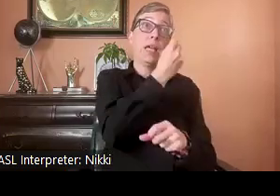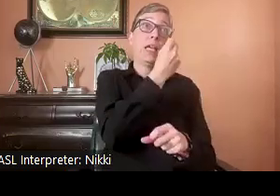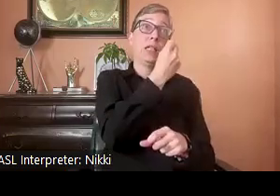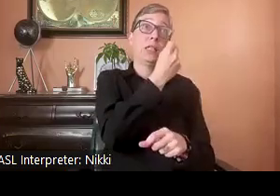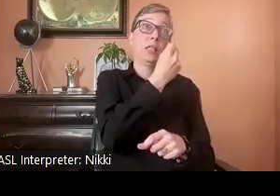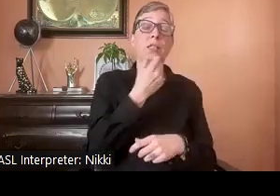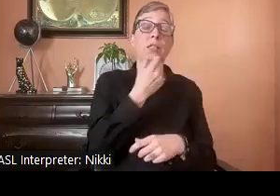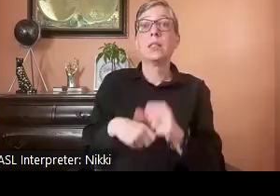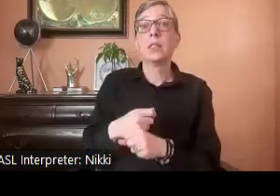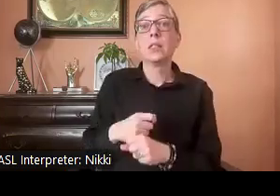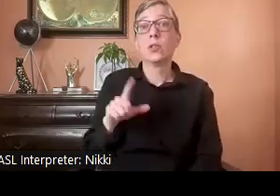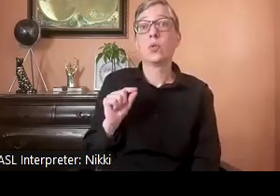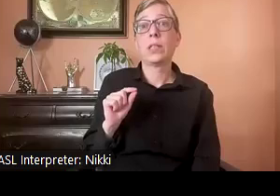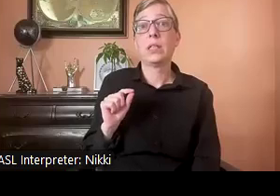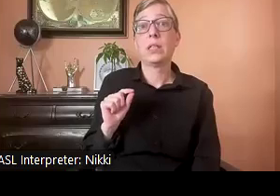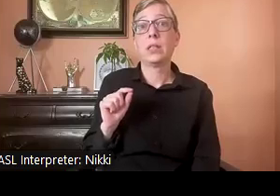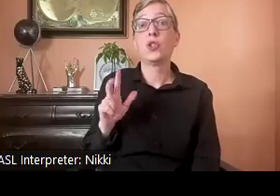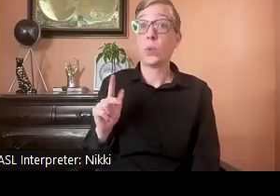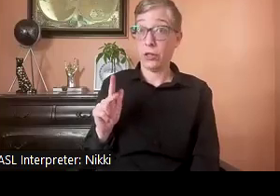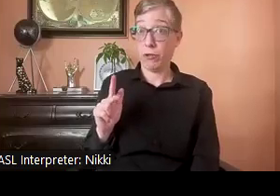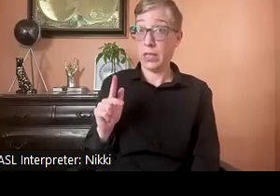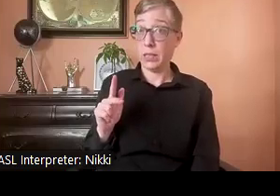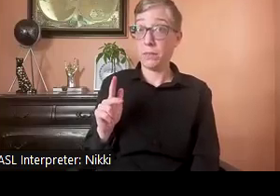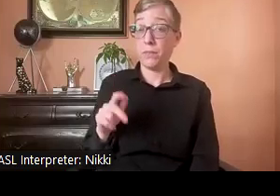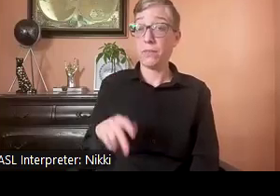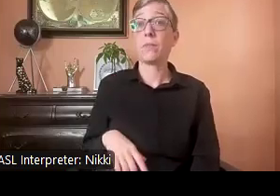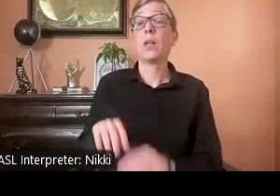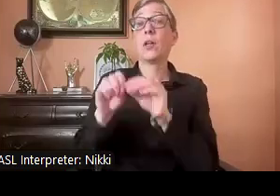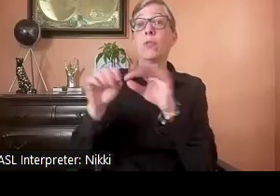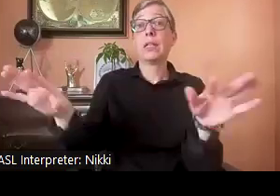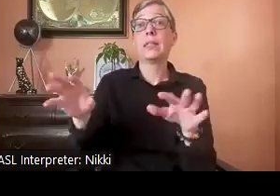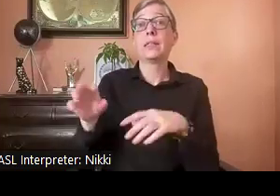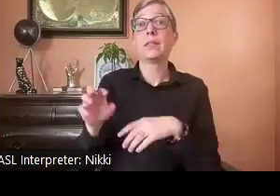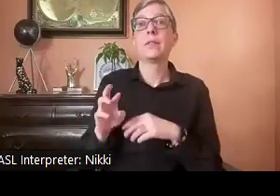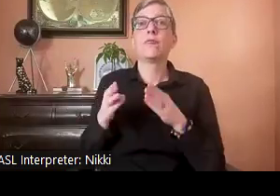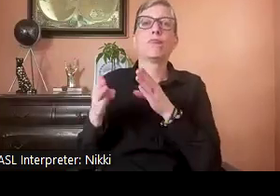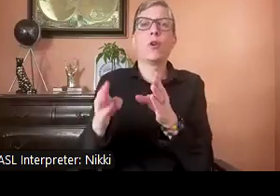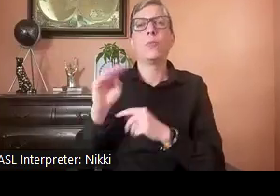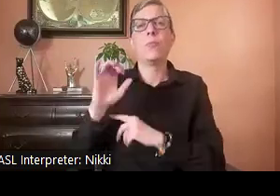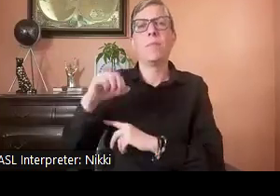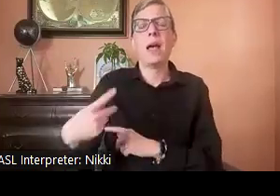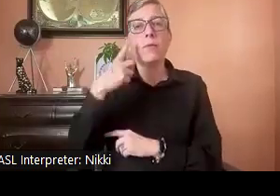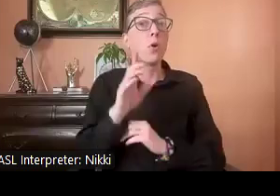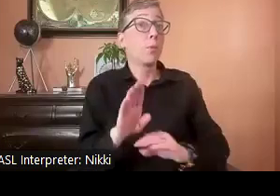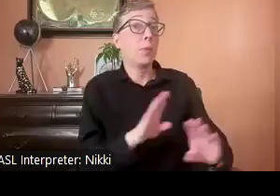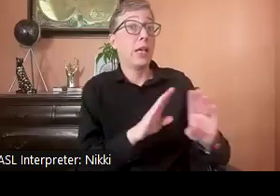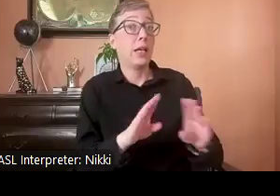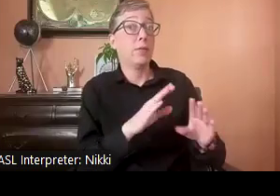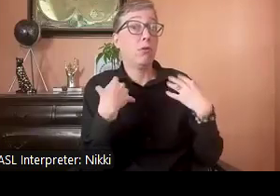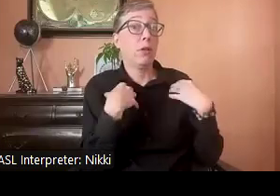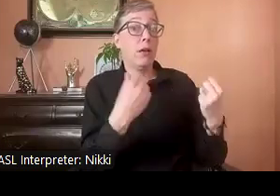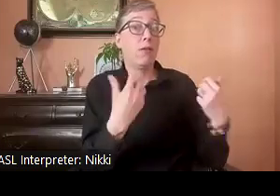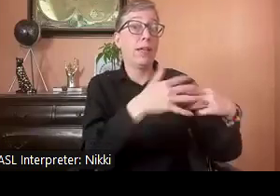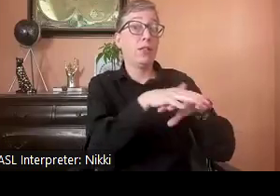2023 had released their roadmap for behavioral health integration. And one of the things that they talk about in there is